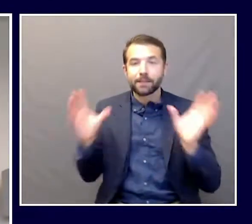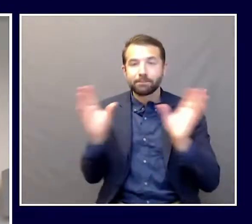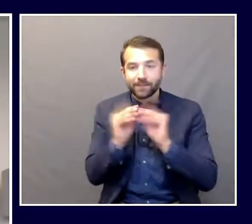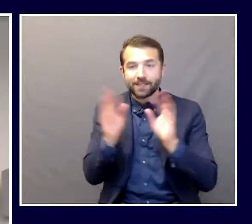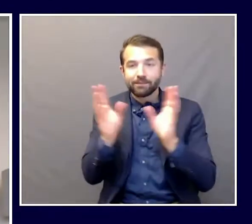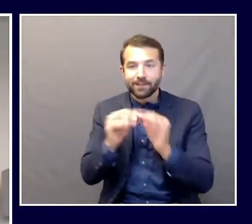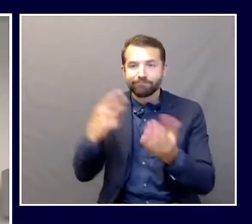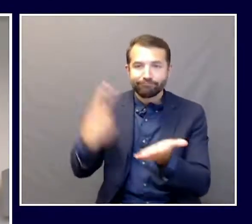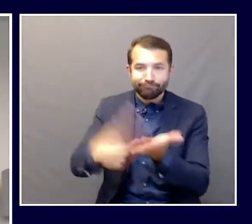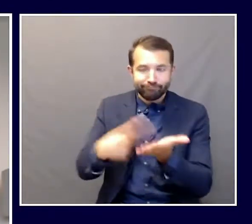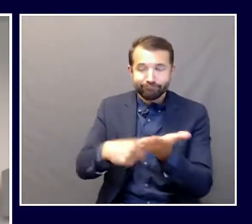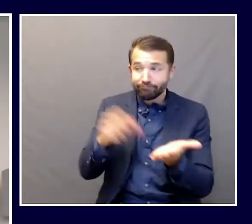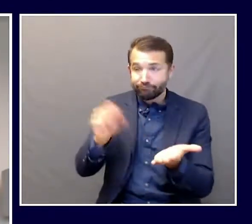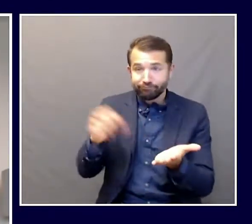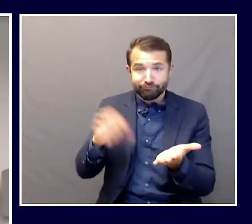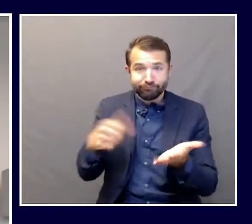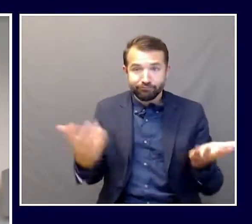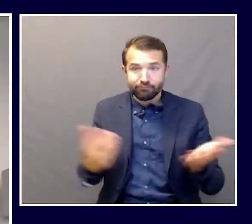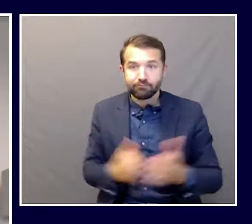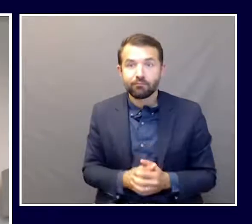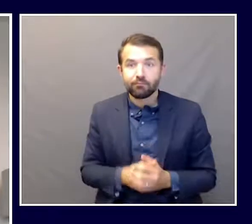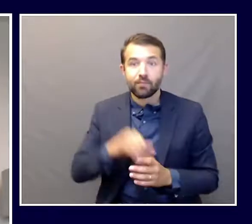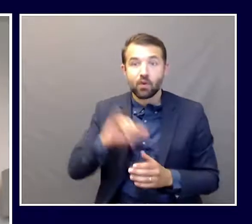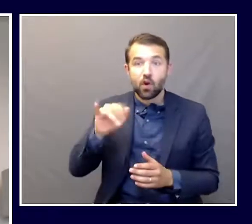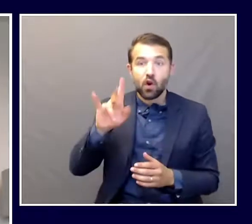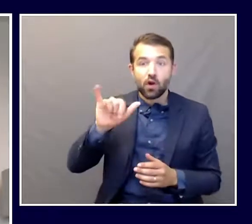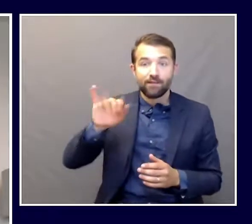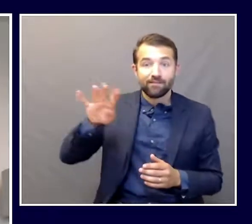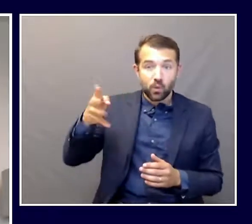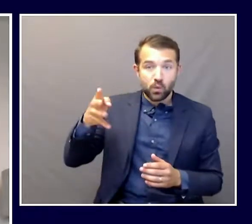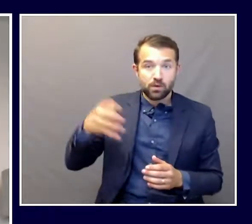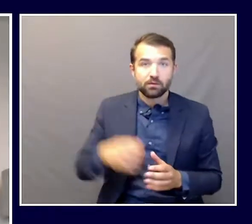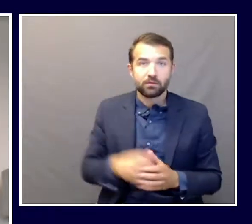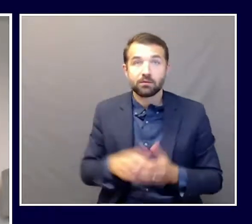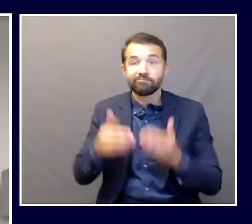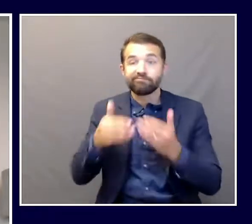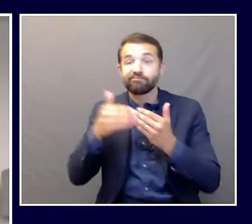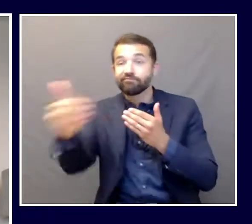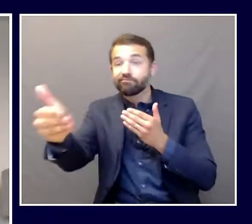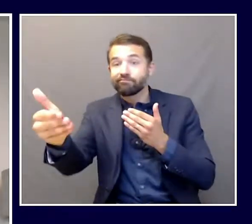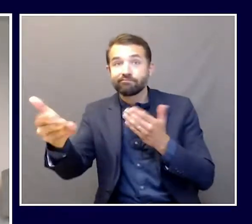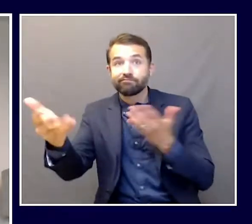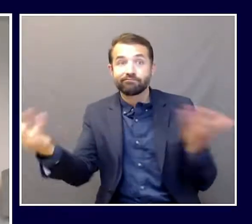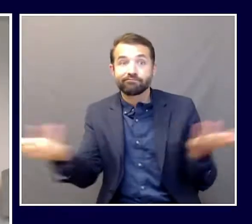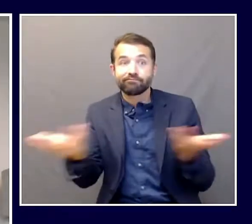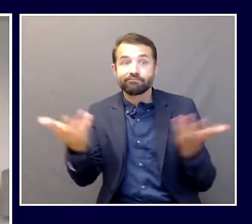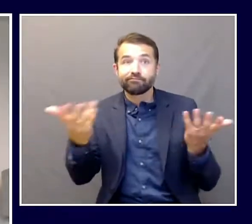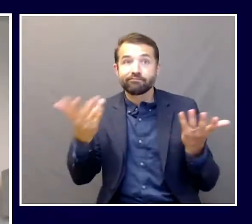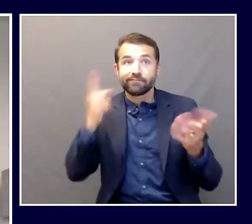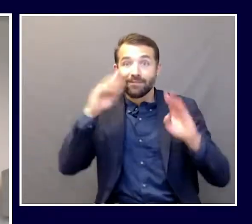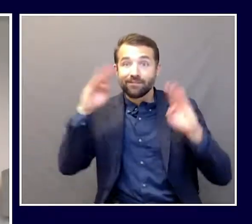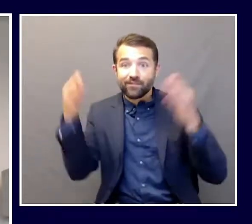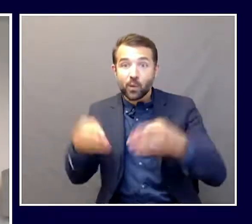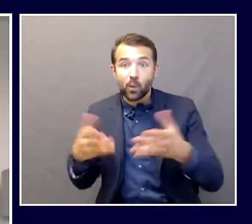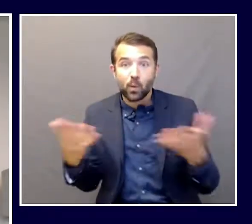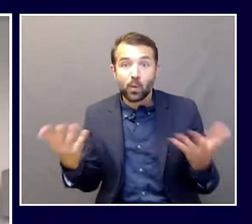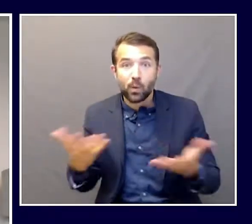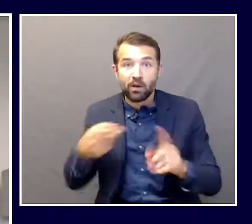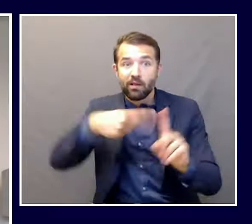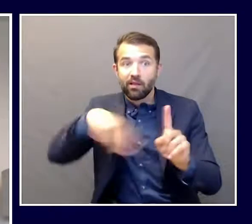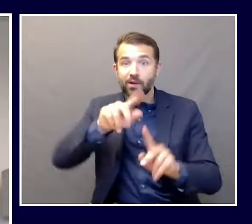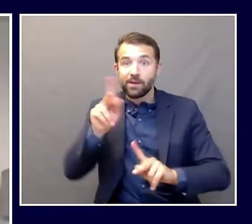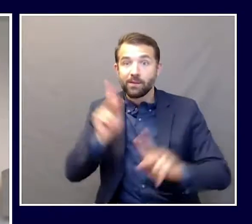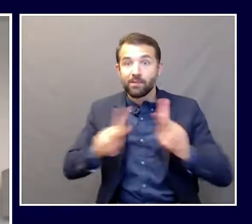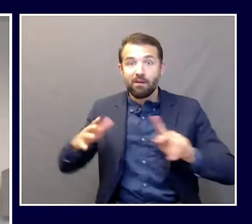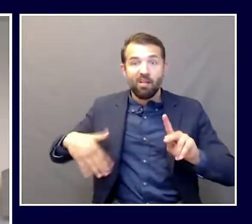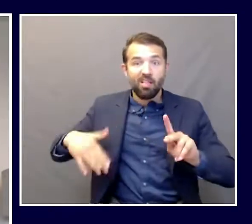is to really zero in on who hasn't been vaccinated. You're right. I'm so proud of where we stand